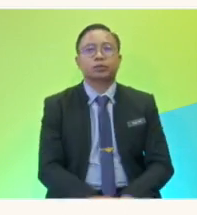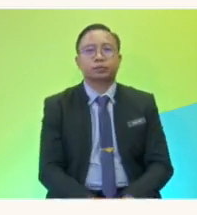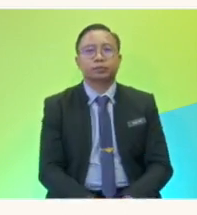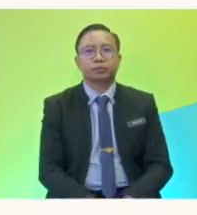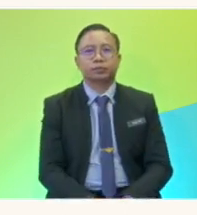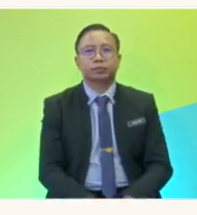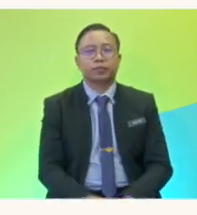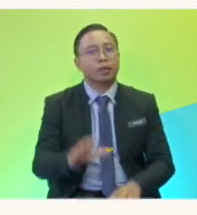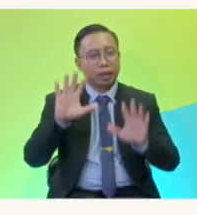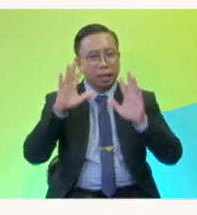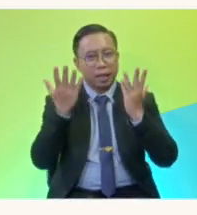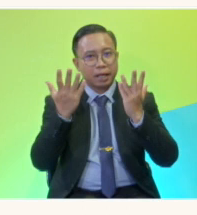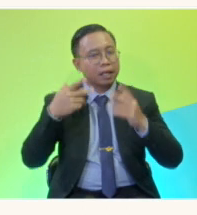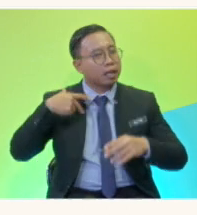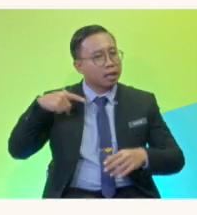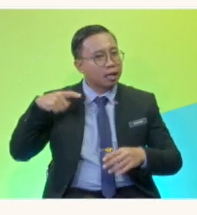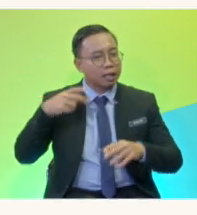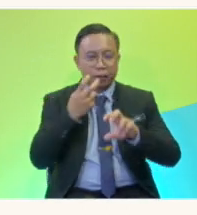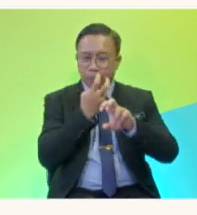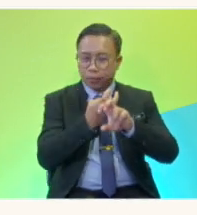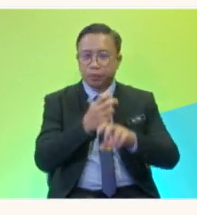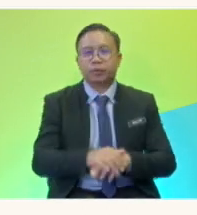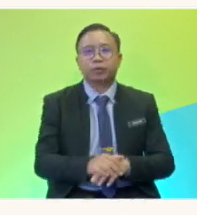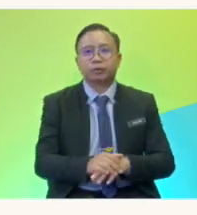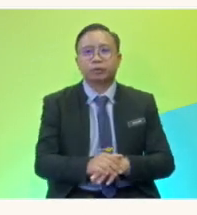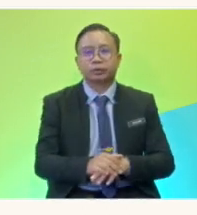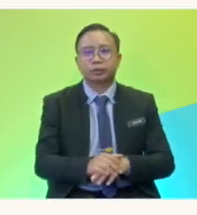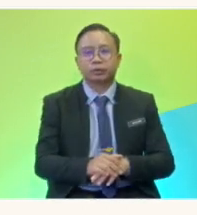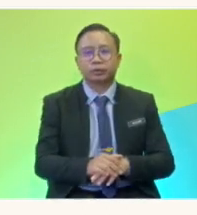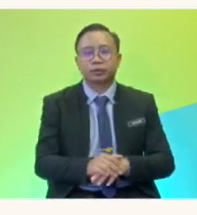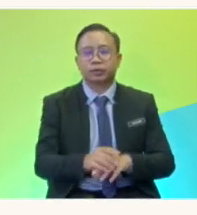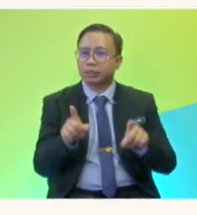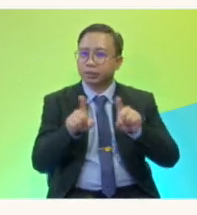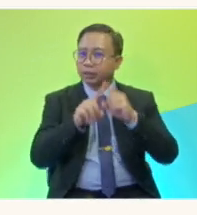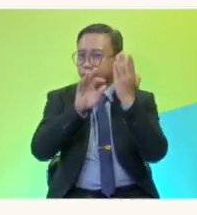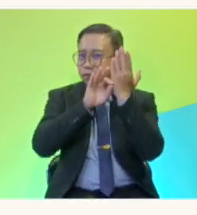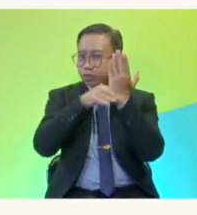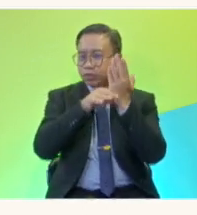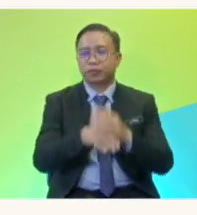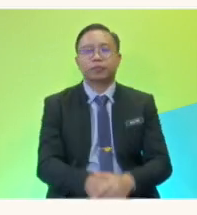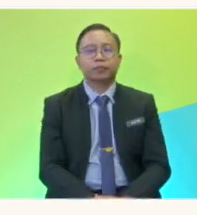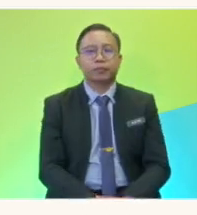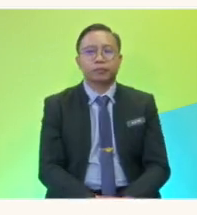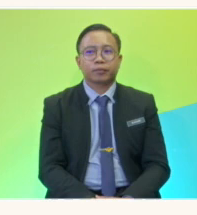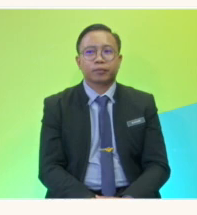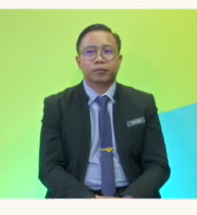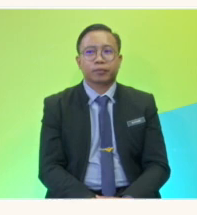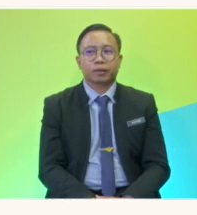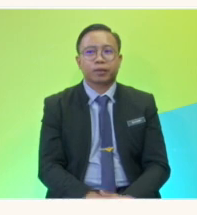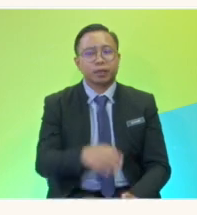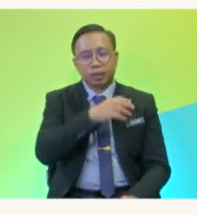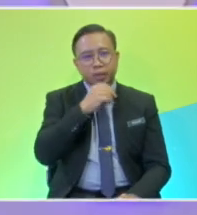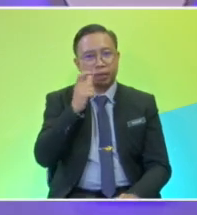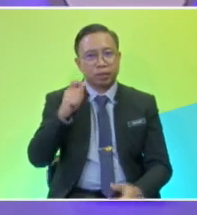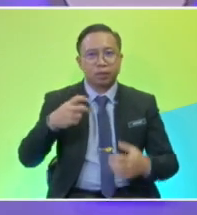Yep. Yeah, hand bones, leg bones, they're already two, but same functions for the hand bone and leg bone and the rib,